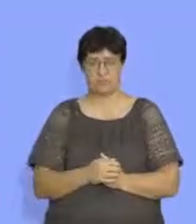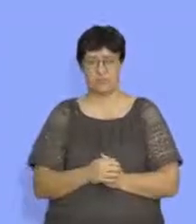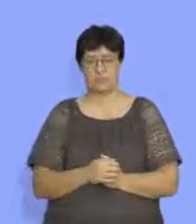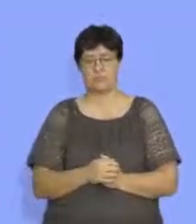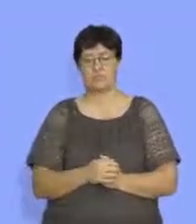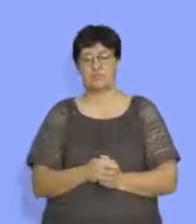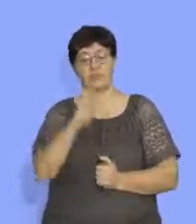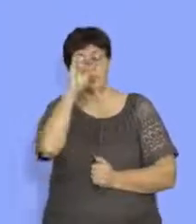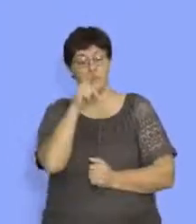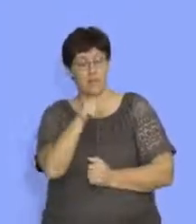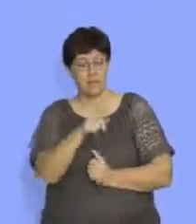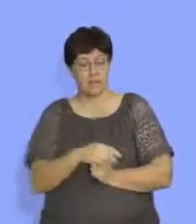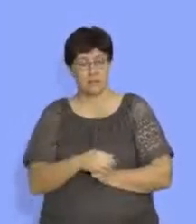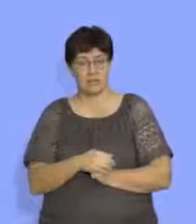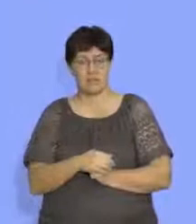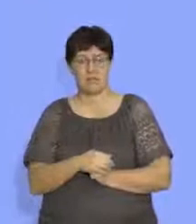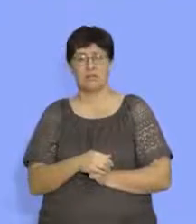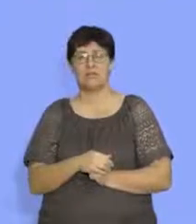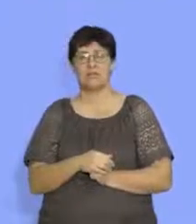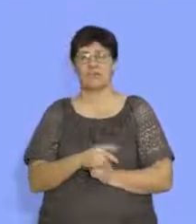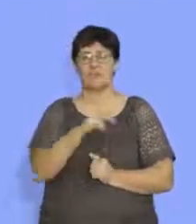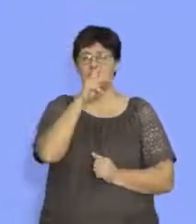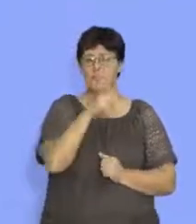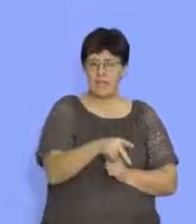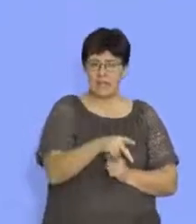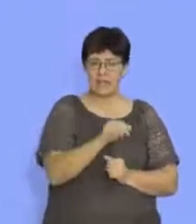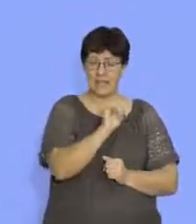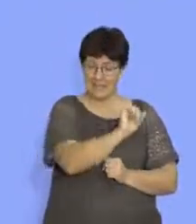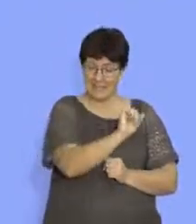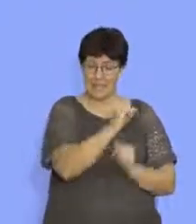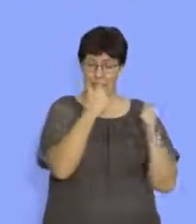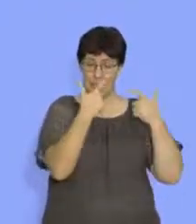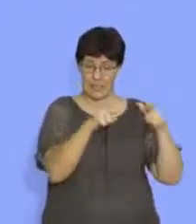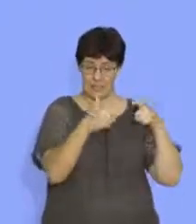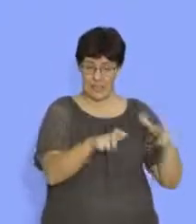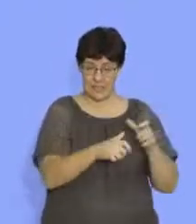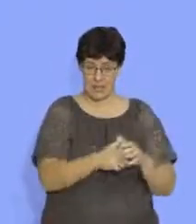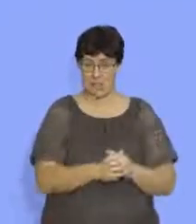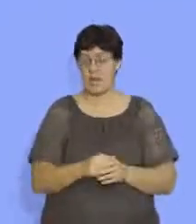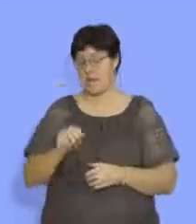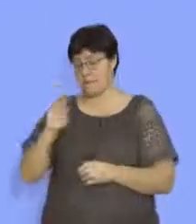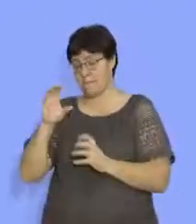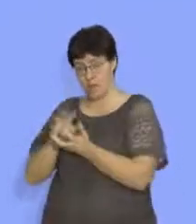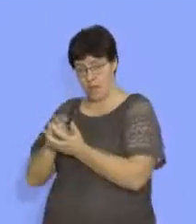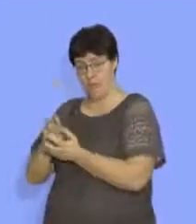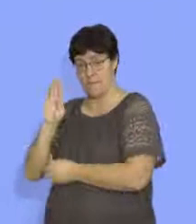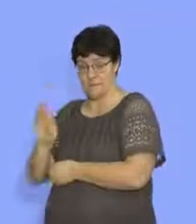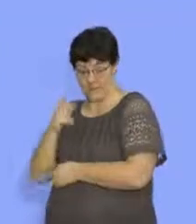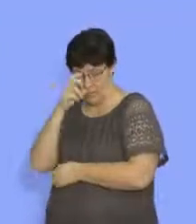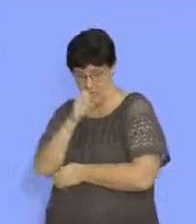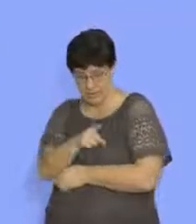So, remember I said we're going to let this be P, we're going to let this be just B,